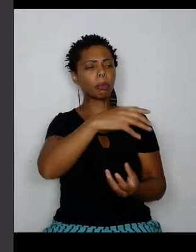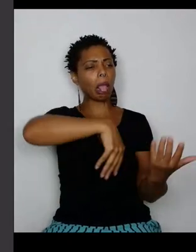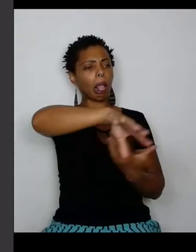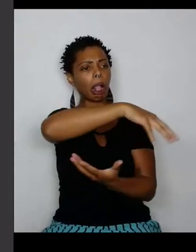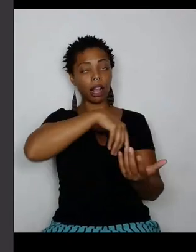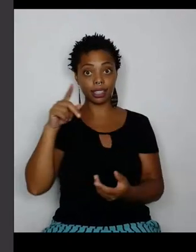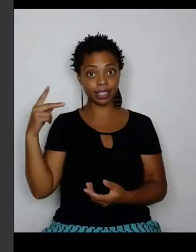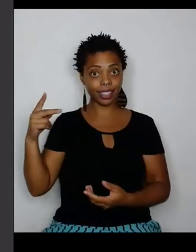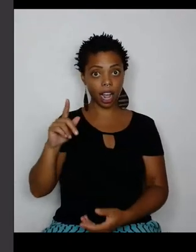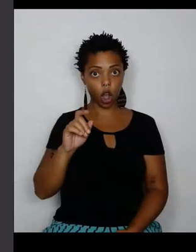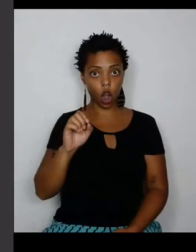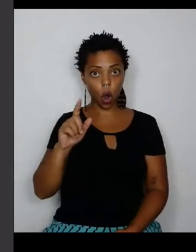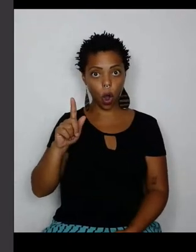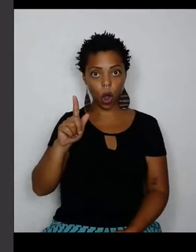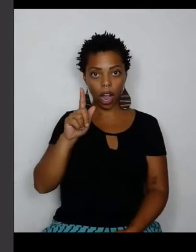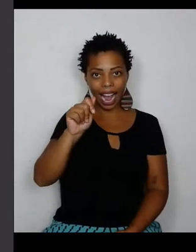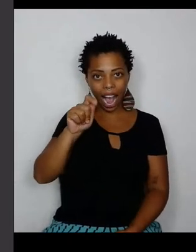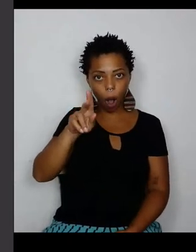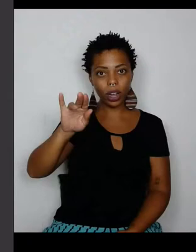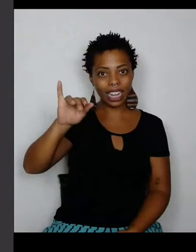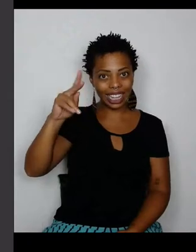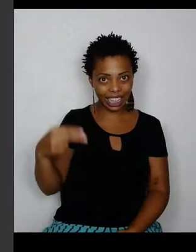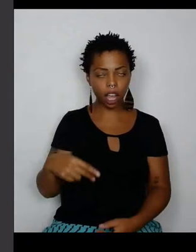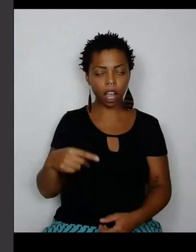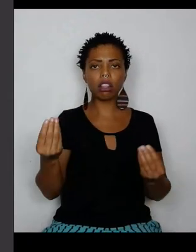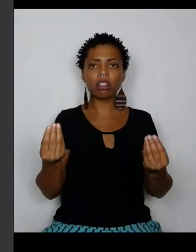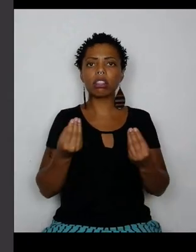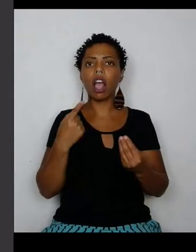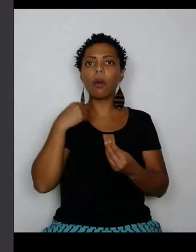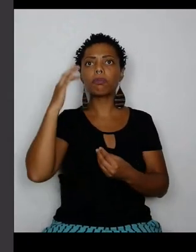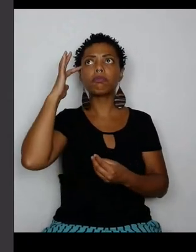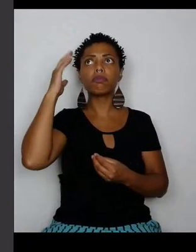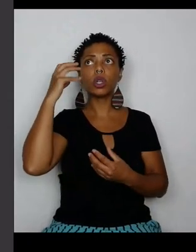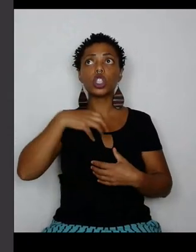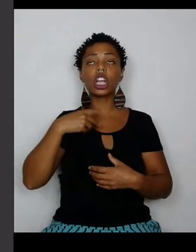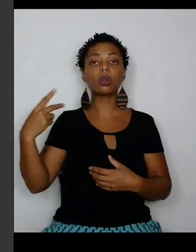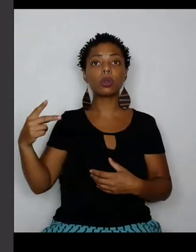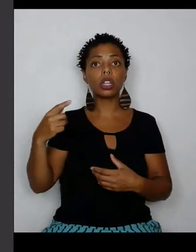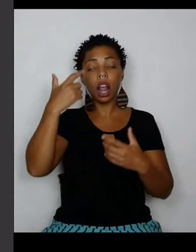reflections on identity that he explores in avon